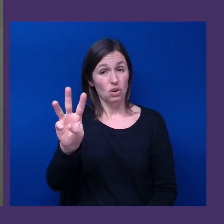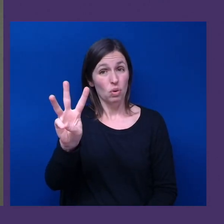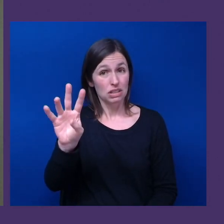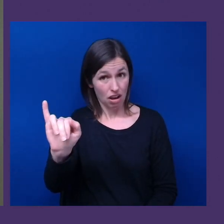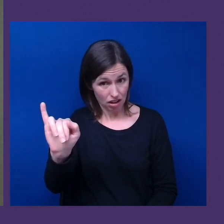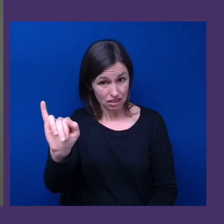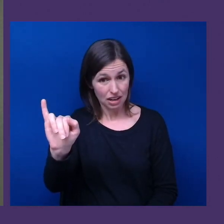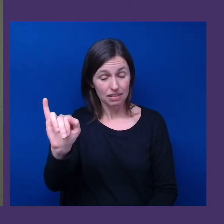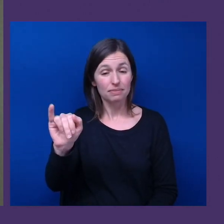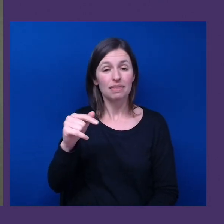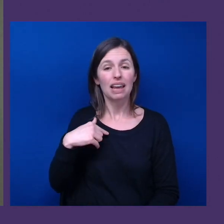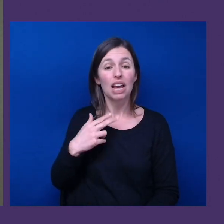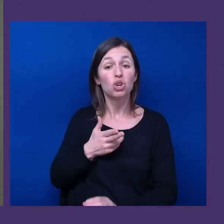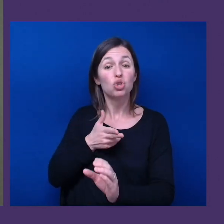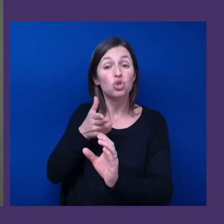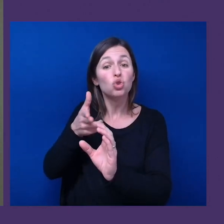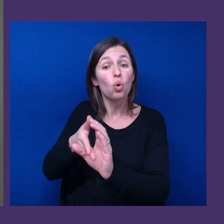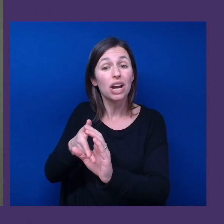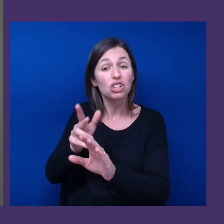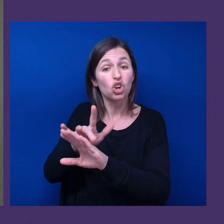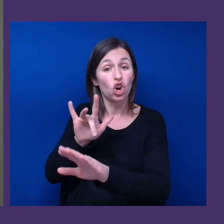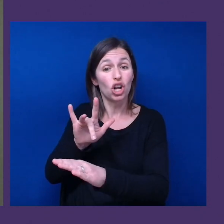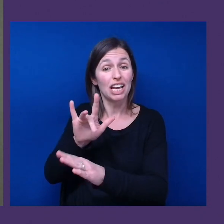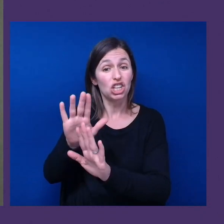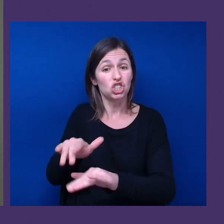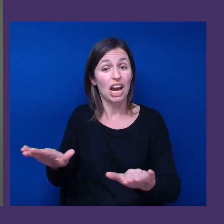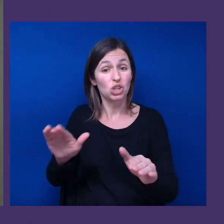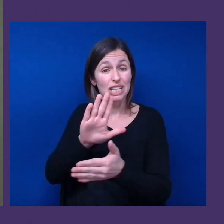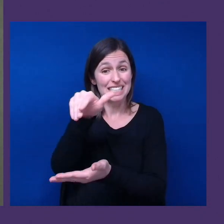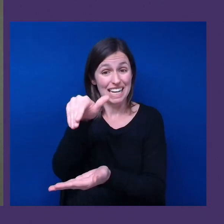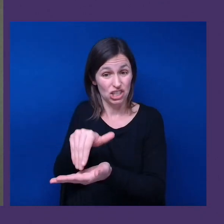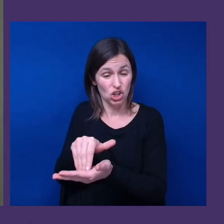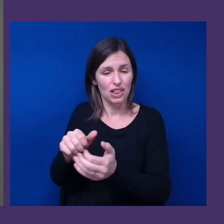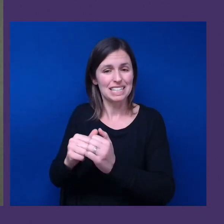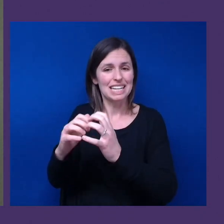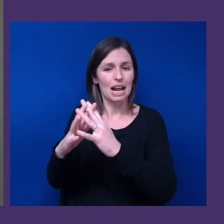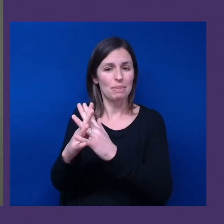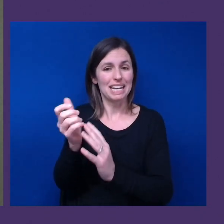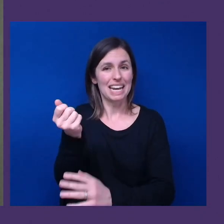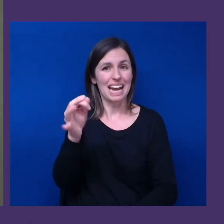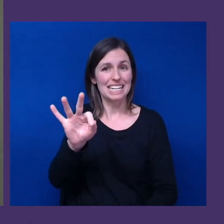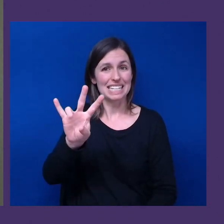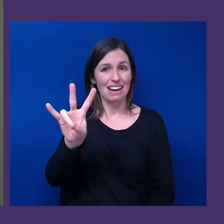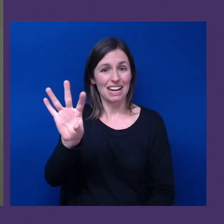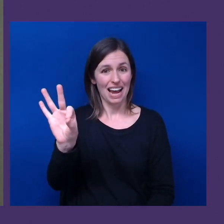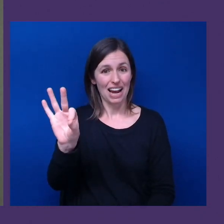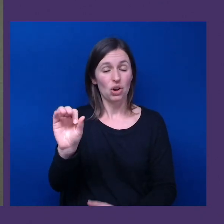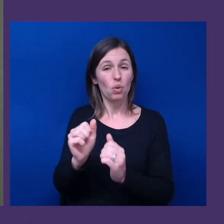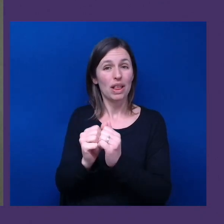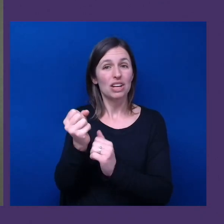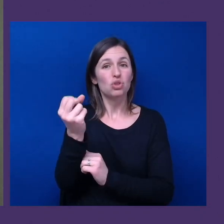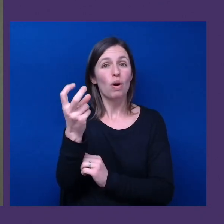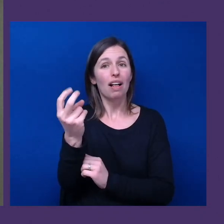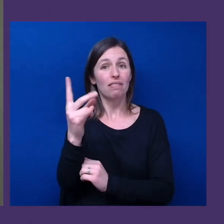Childhood Center, which got started in 1979 with 12 kids, 2 with disabilities,